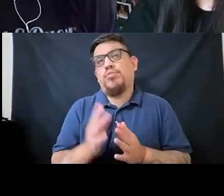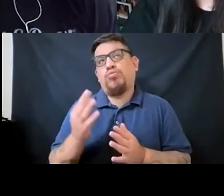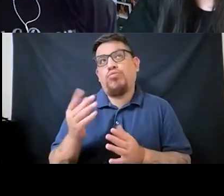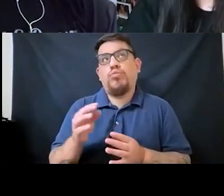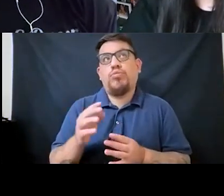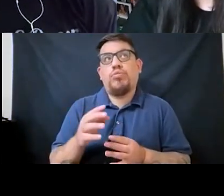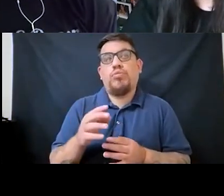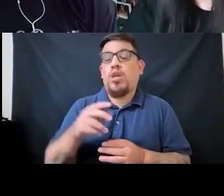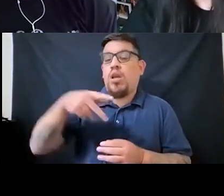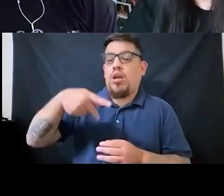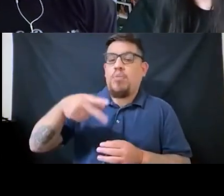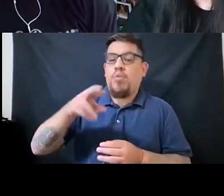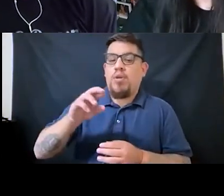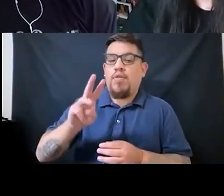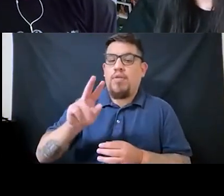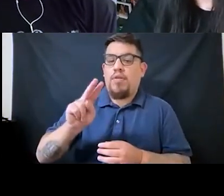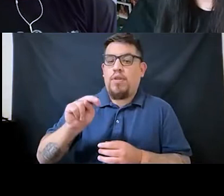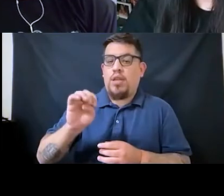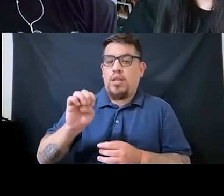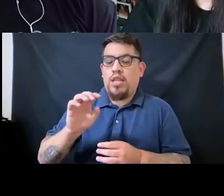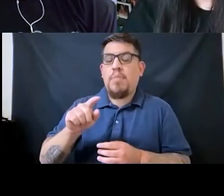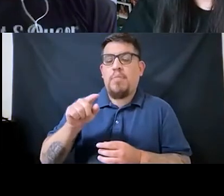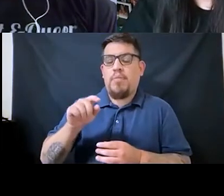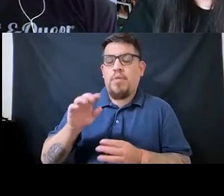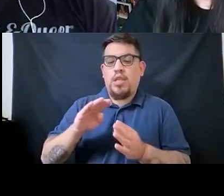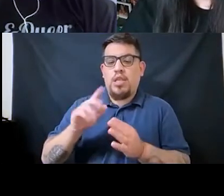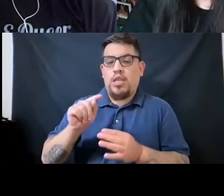know, Provincetown, and I was there during Bear Week, so that was